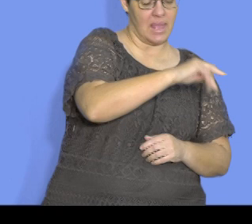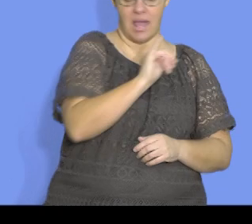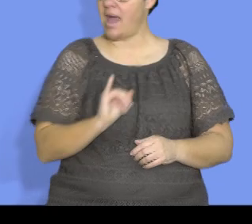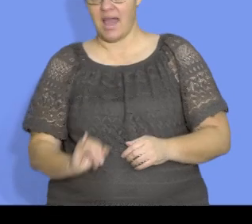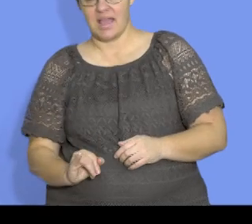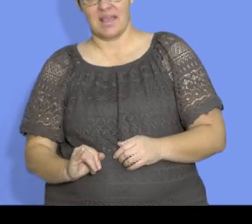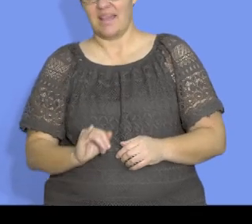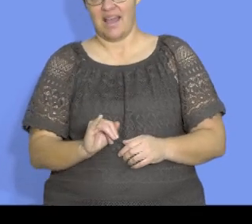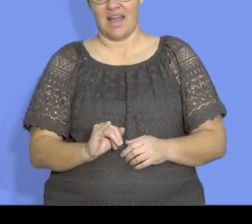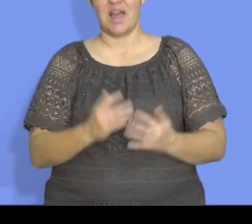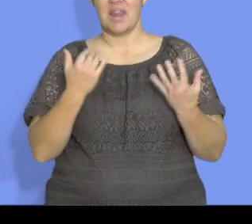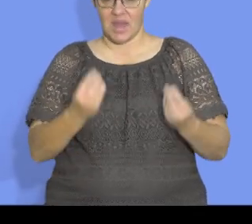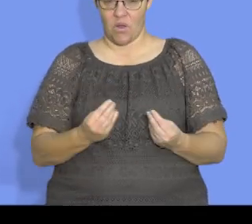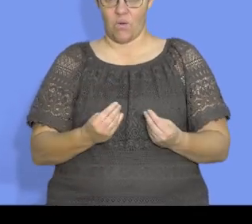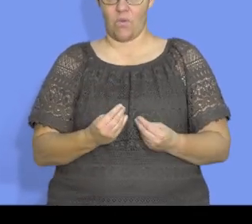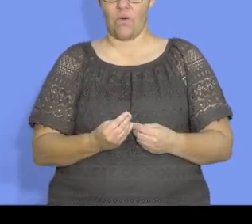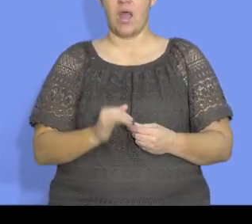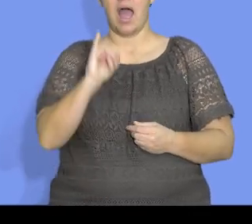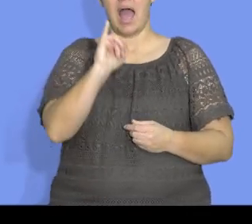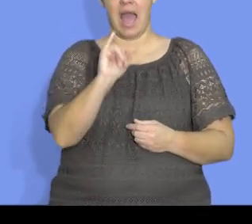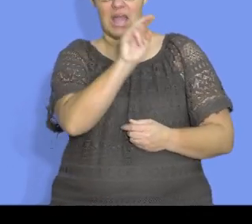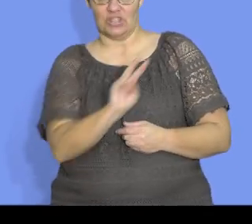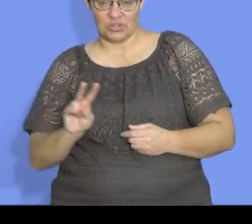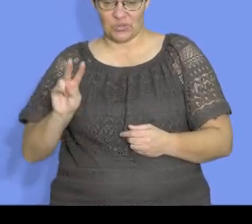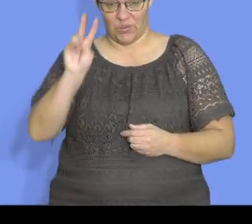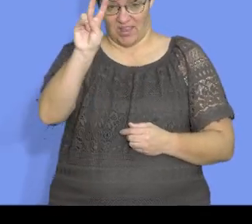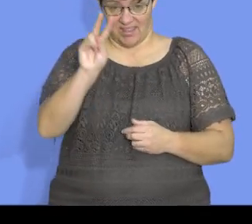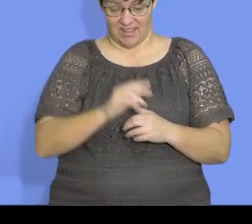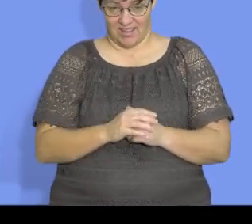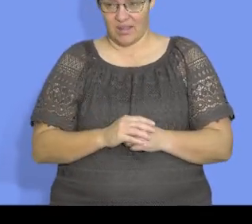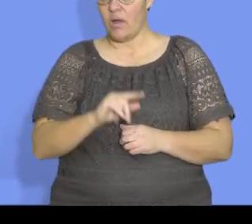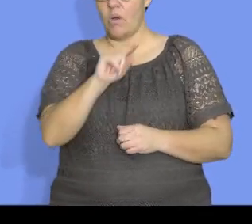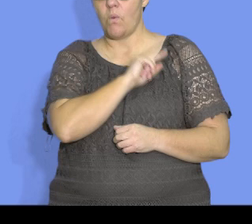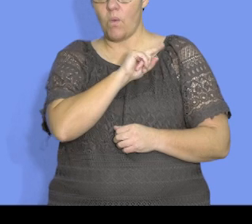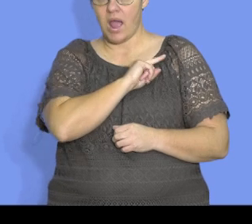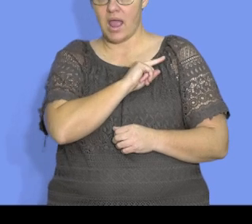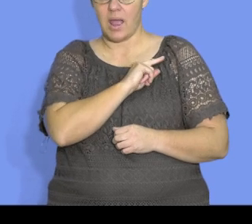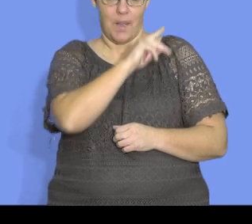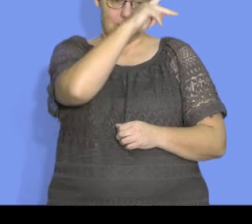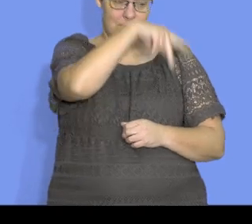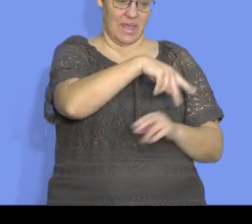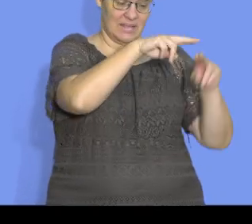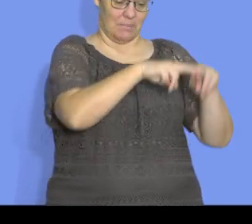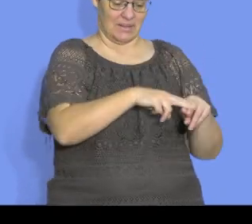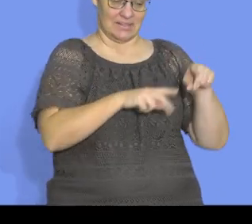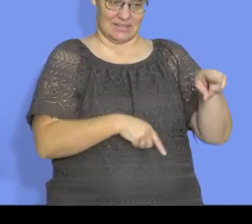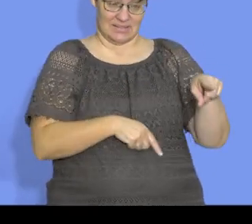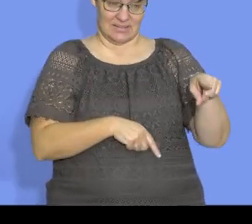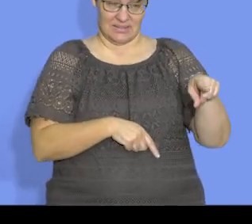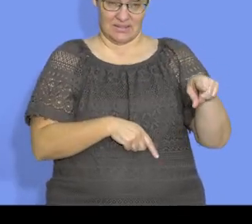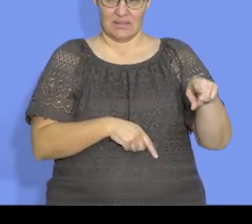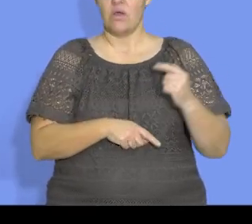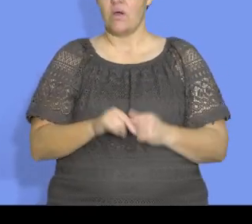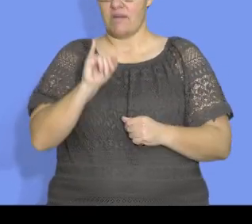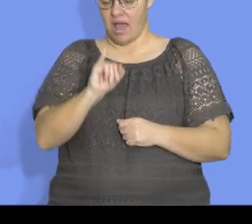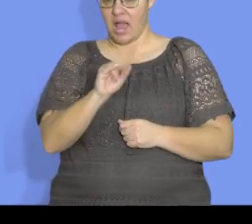I, but notice we're plotting against I squared. So because we've got P as the dependent variable, we're